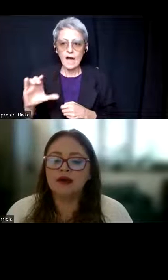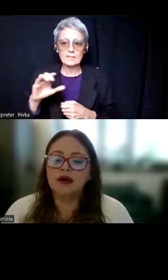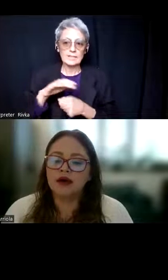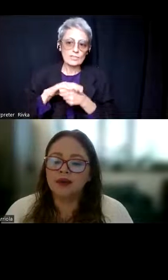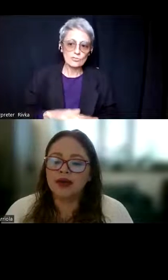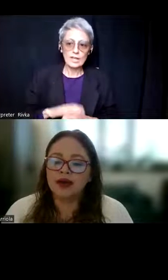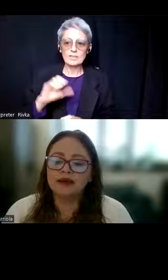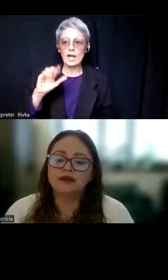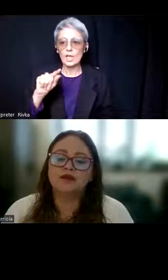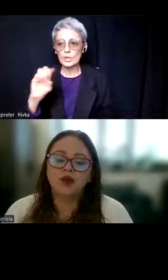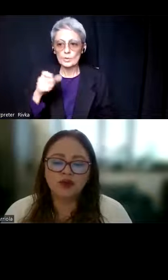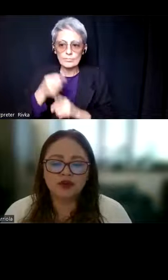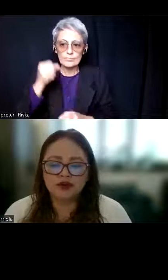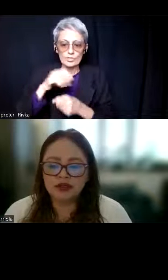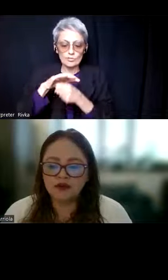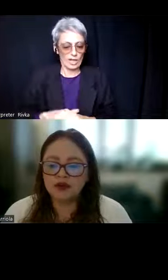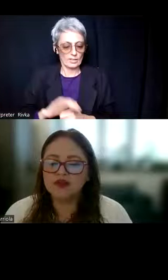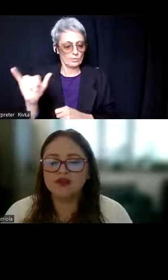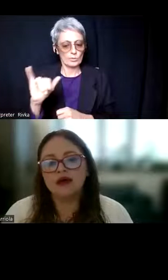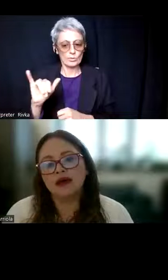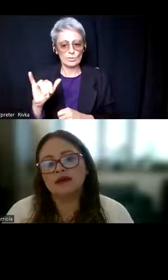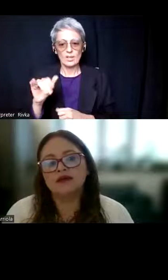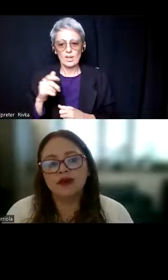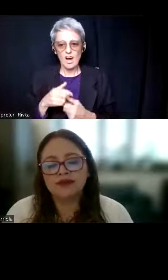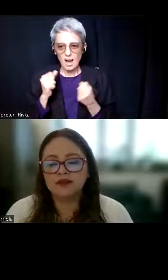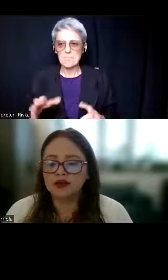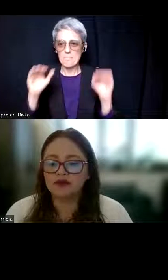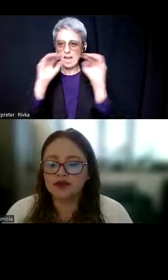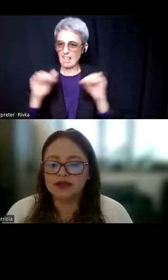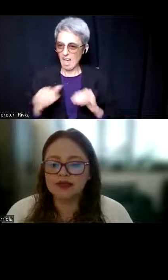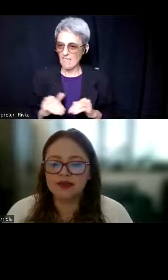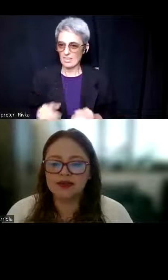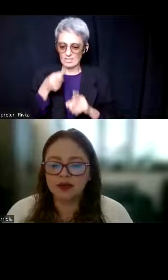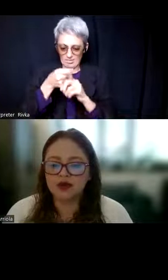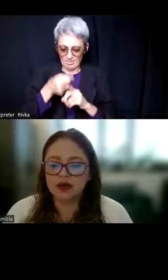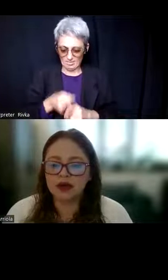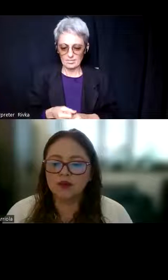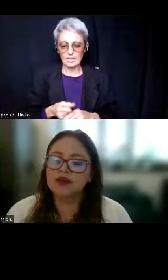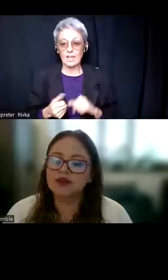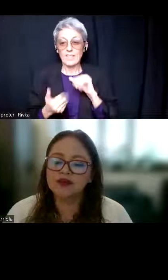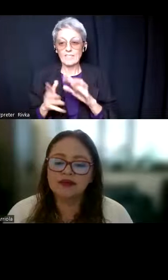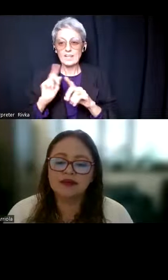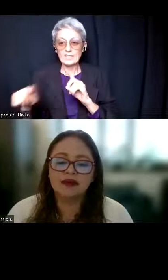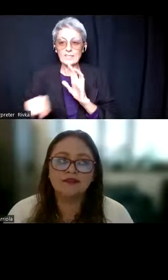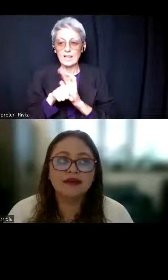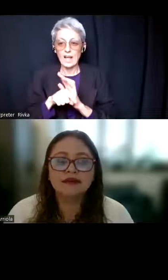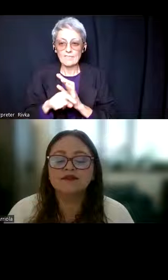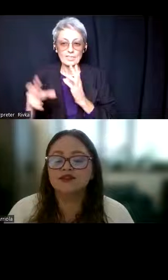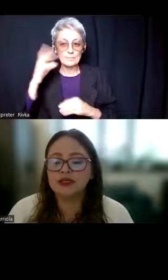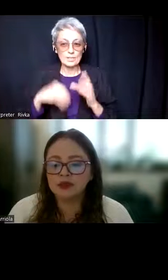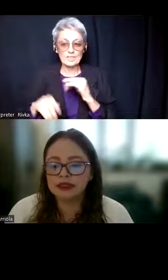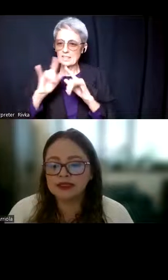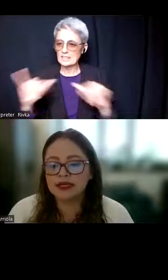stress at multiple different levels and face different adversities at the same time. So